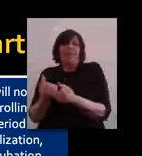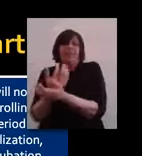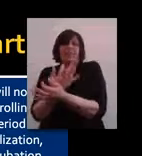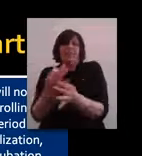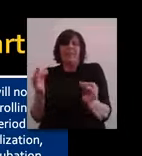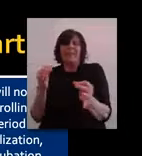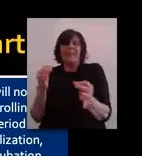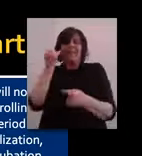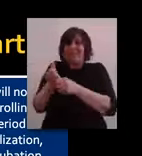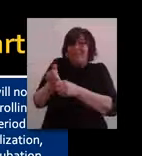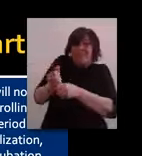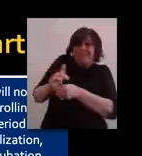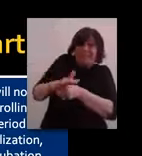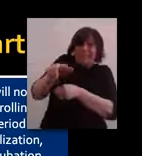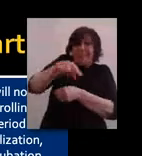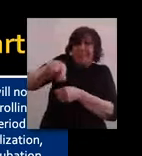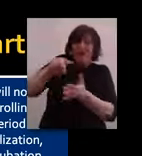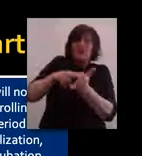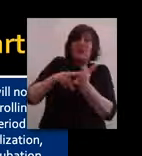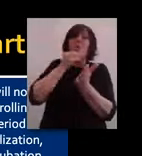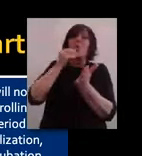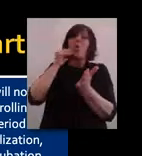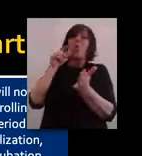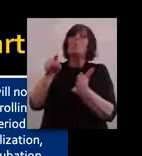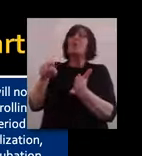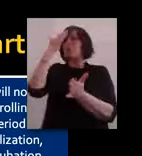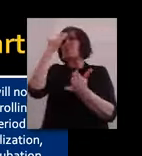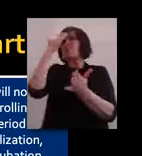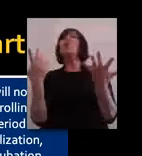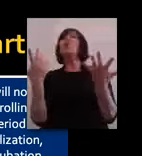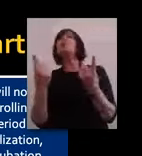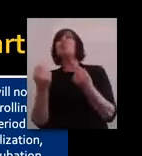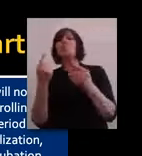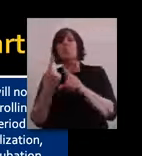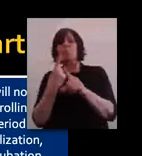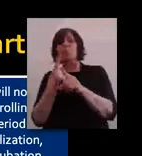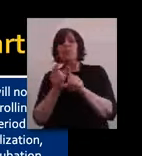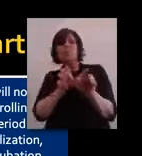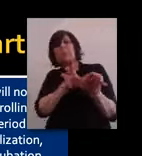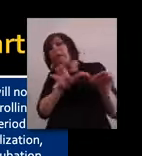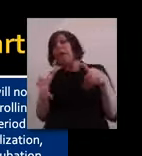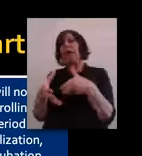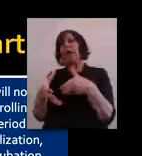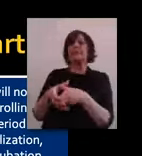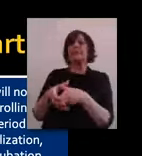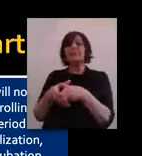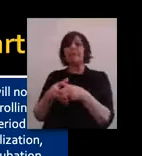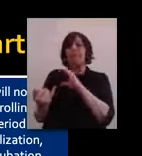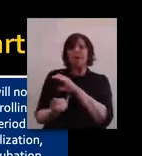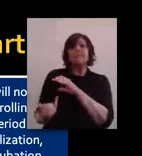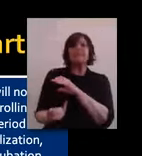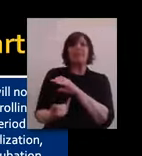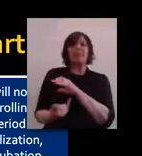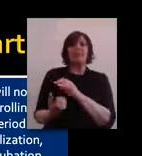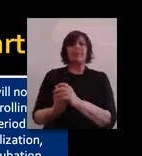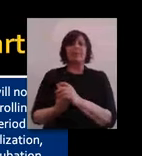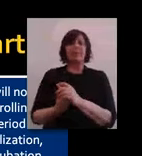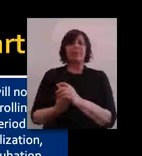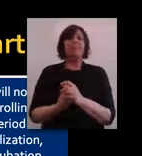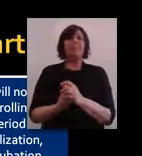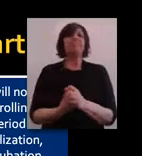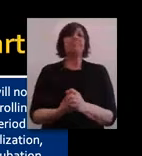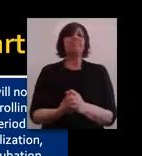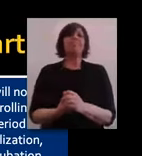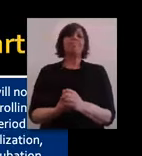homes, appropriately isolate and manage those people, again, to try to prevent those new admissions coming into the hospital. So I